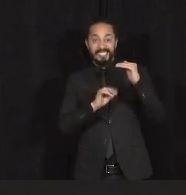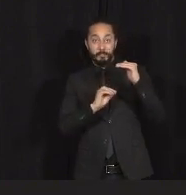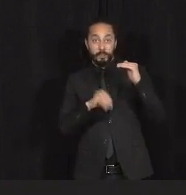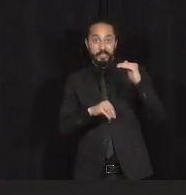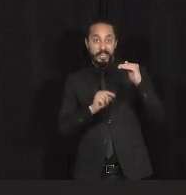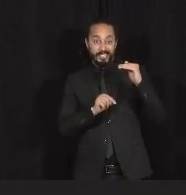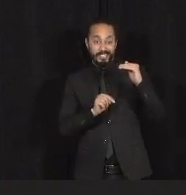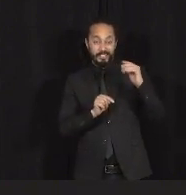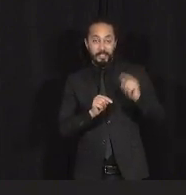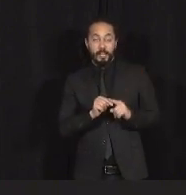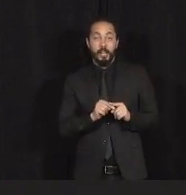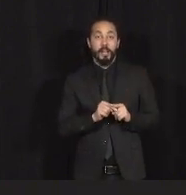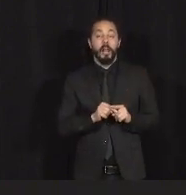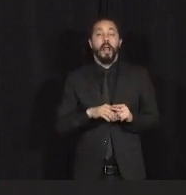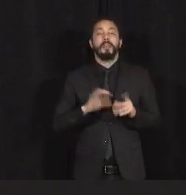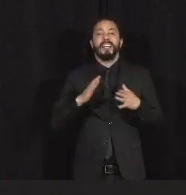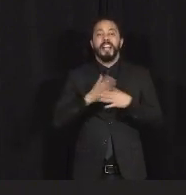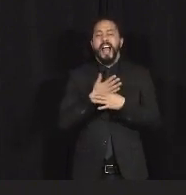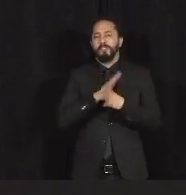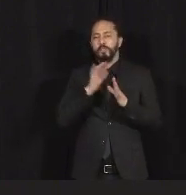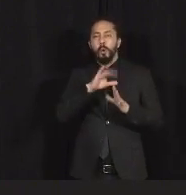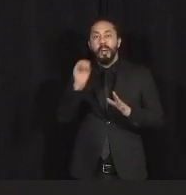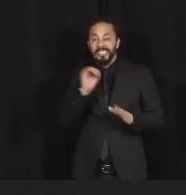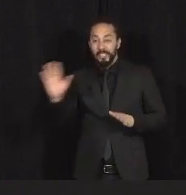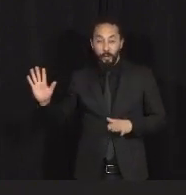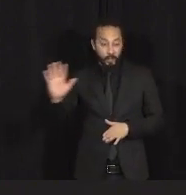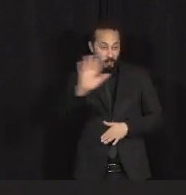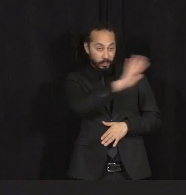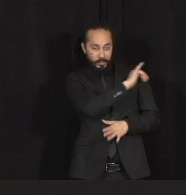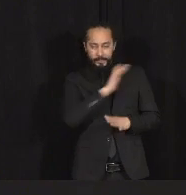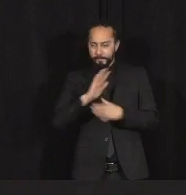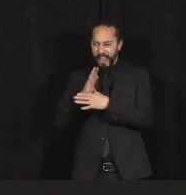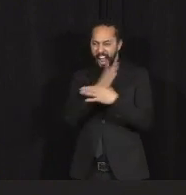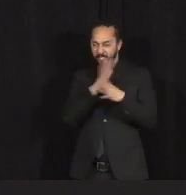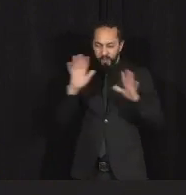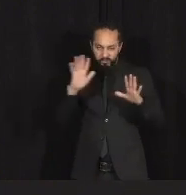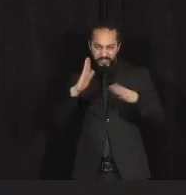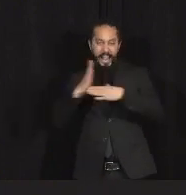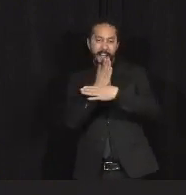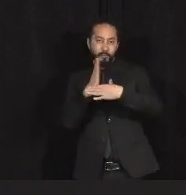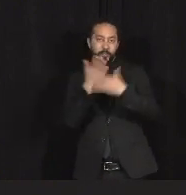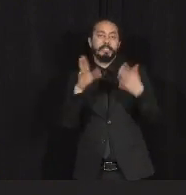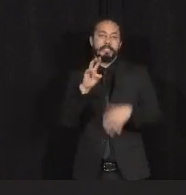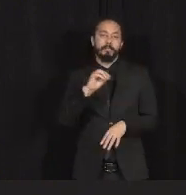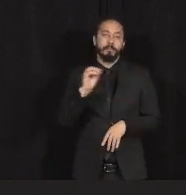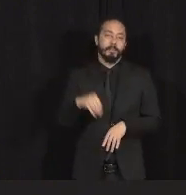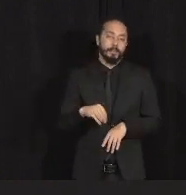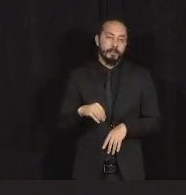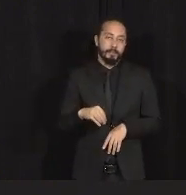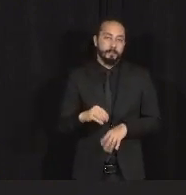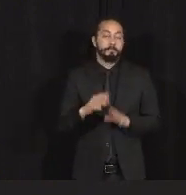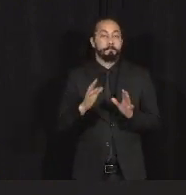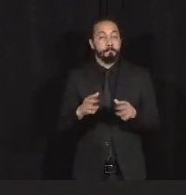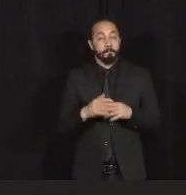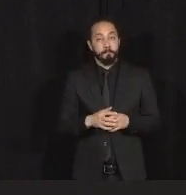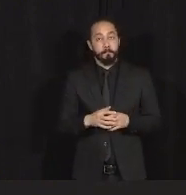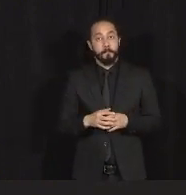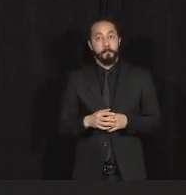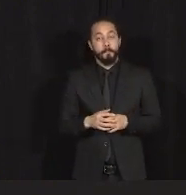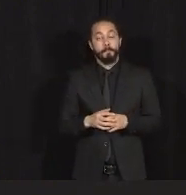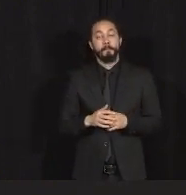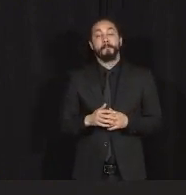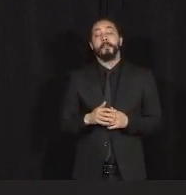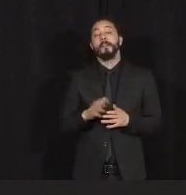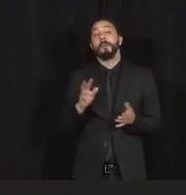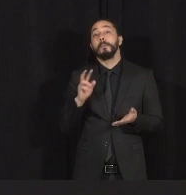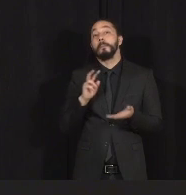province. So we do have to look at load balancing, meaning that there will be times when we will need to move equipment